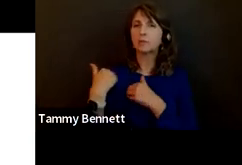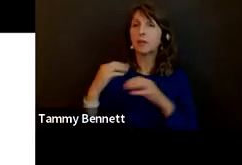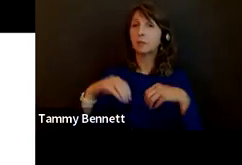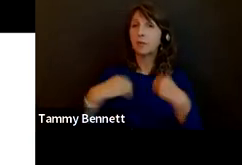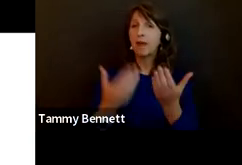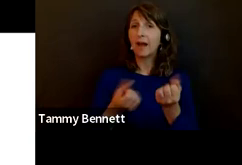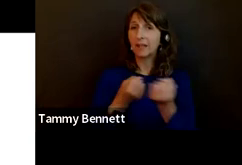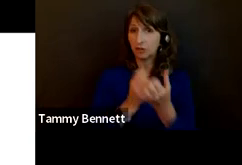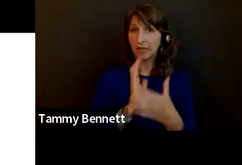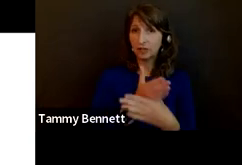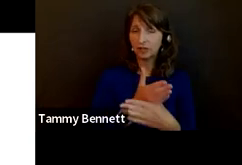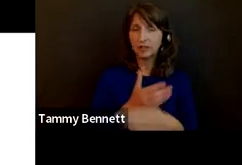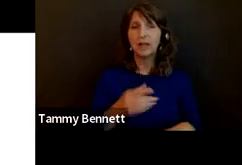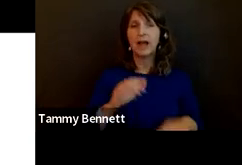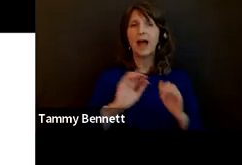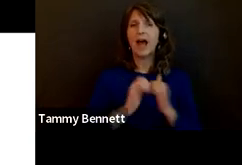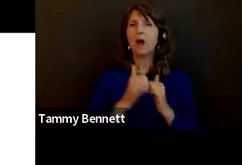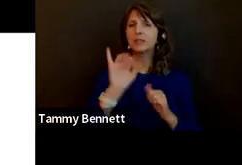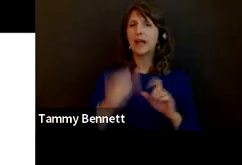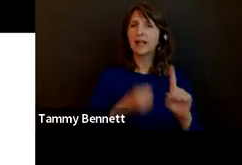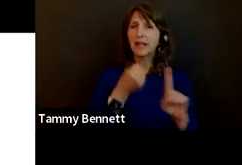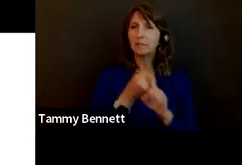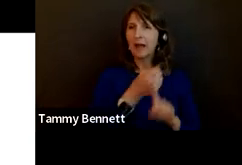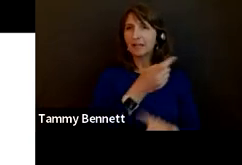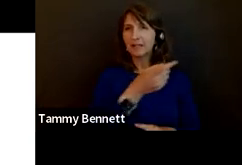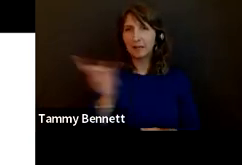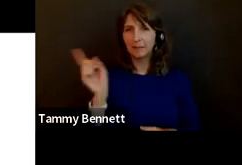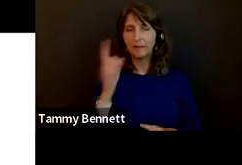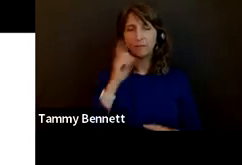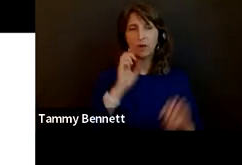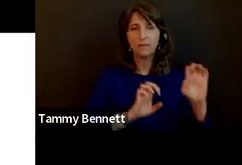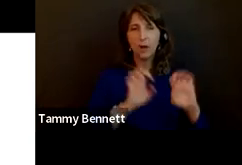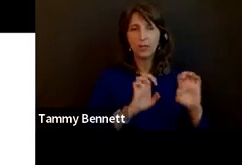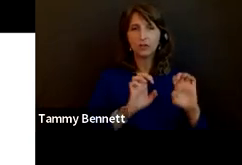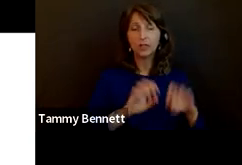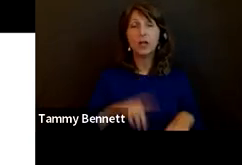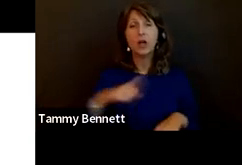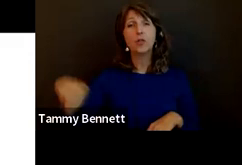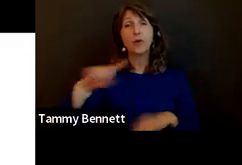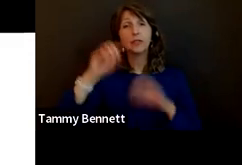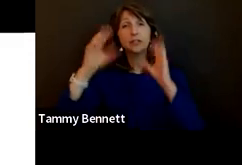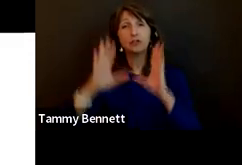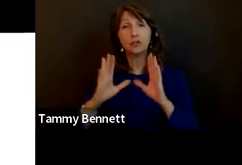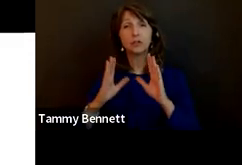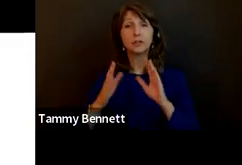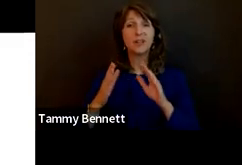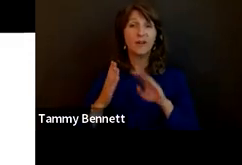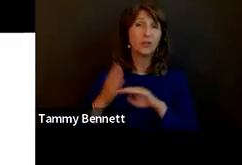child for evaluation? Are overworked teachers put in a position to create additional work for themselves that just isn't realistic?